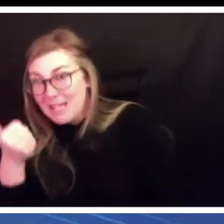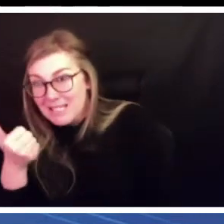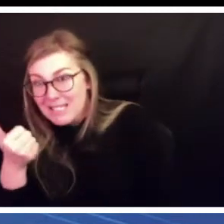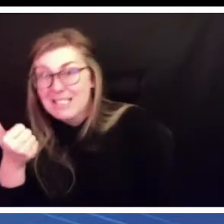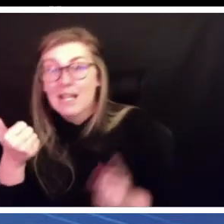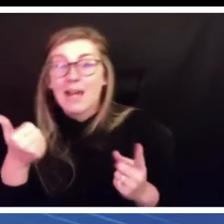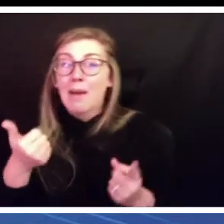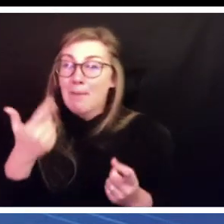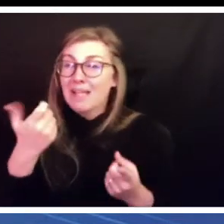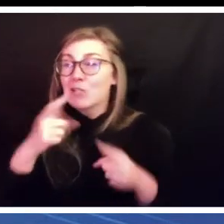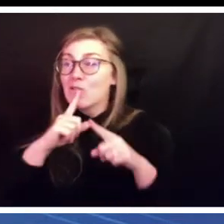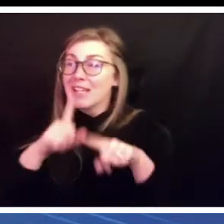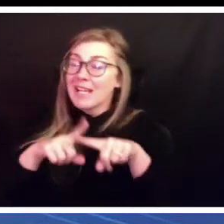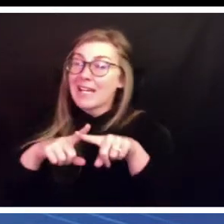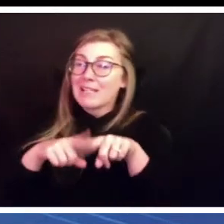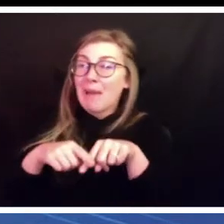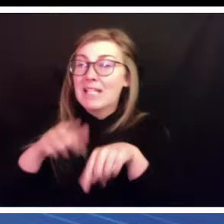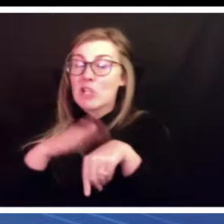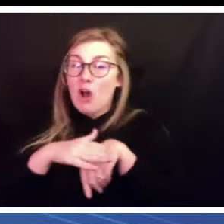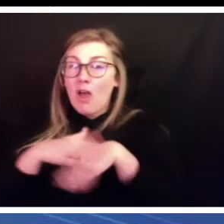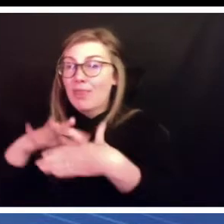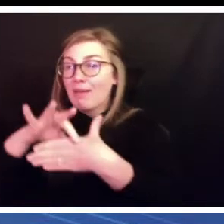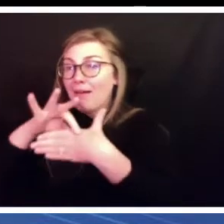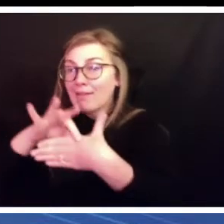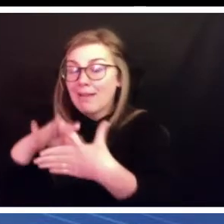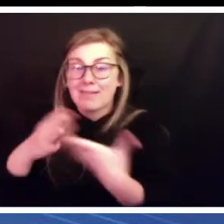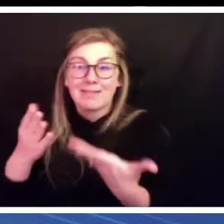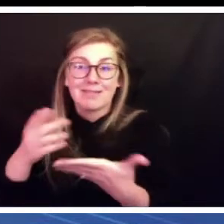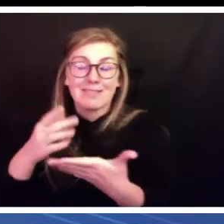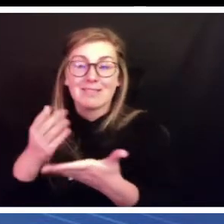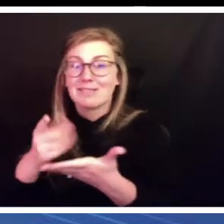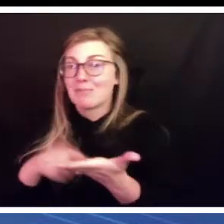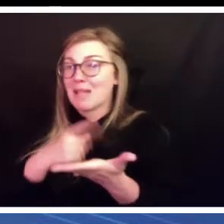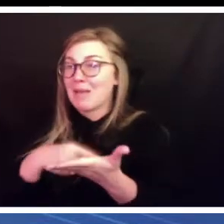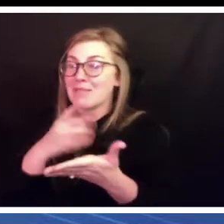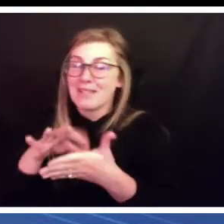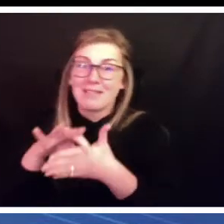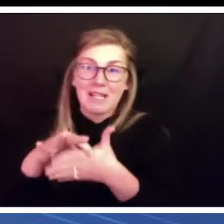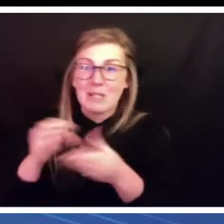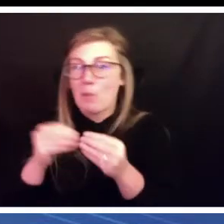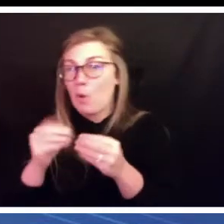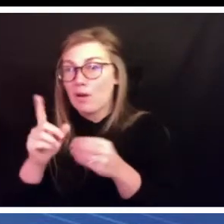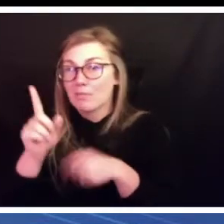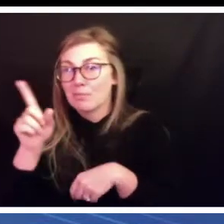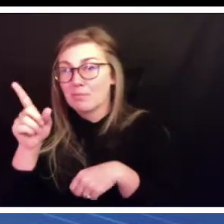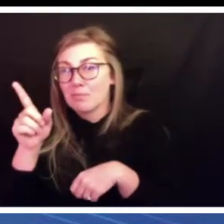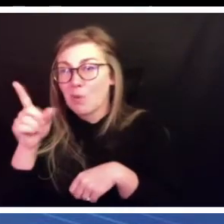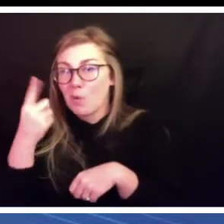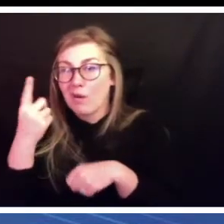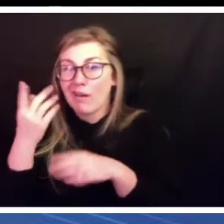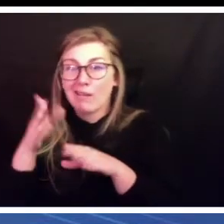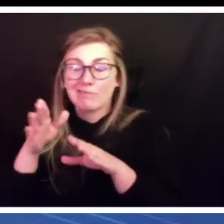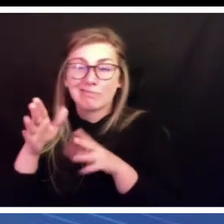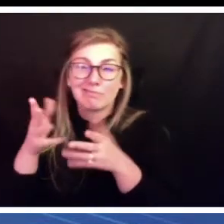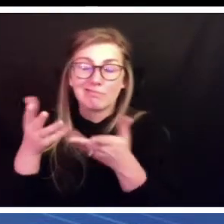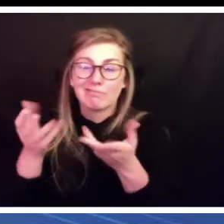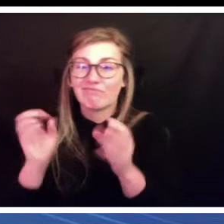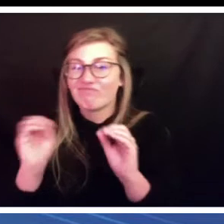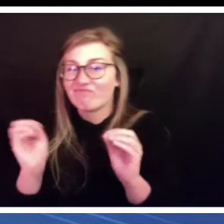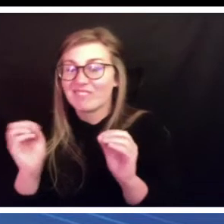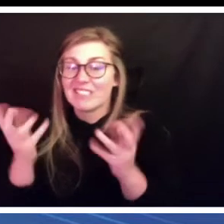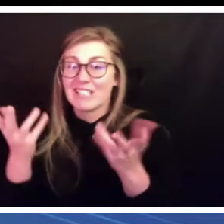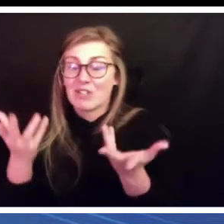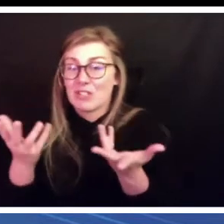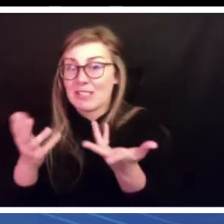bit more dry and make it a little bit more challenging. But yes, when I respond to the question of how I've chosen to